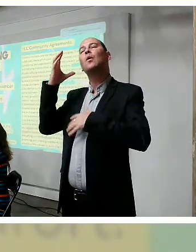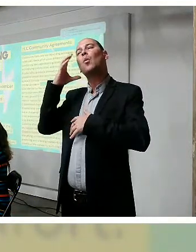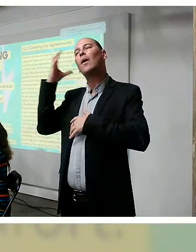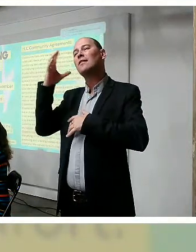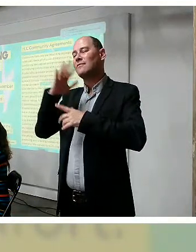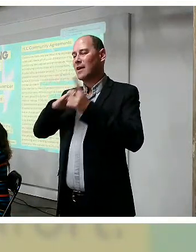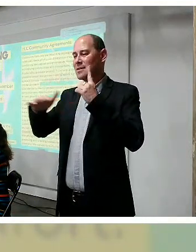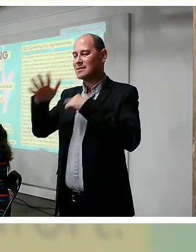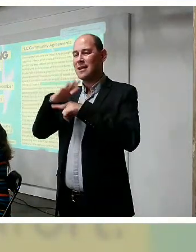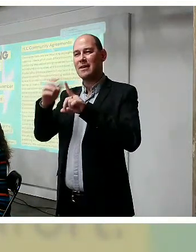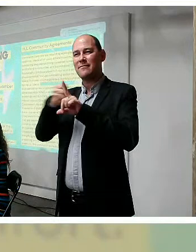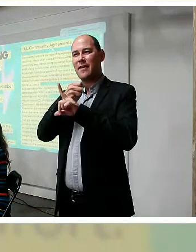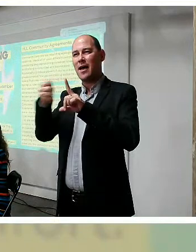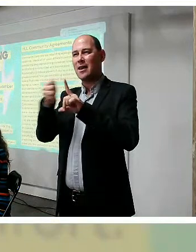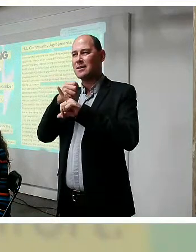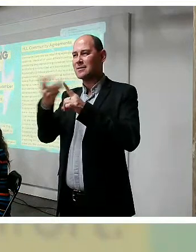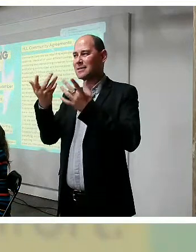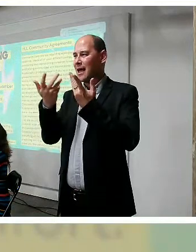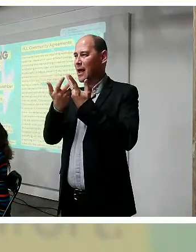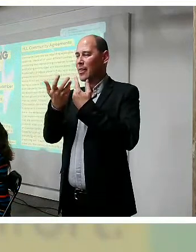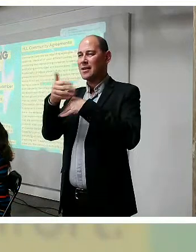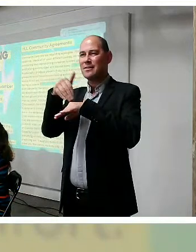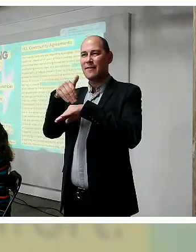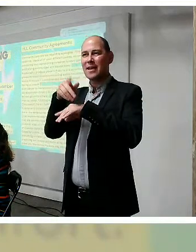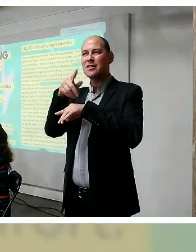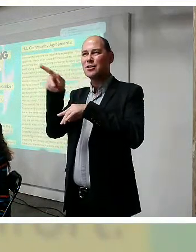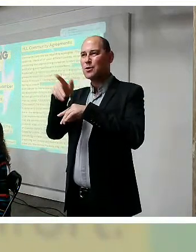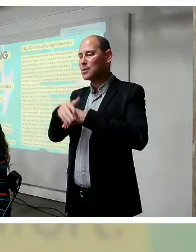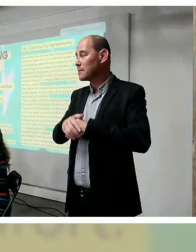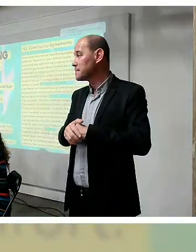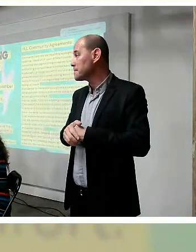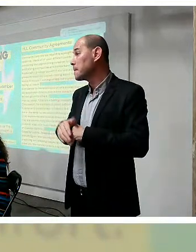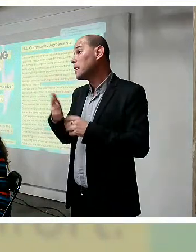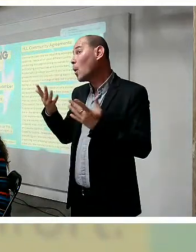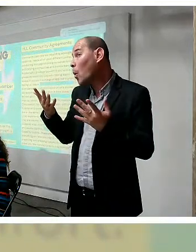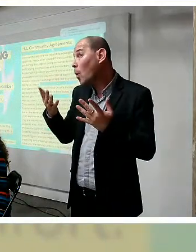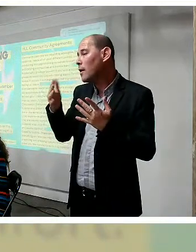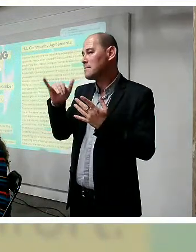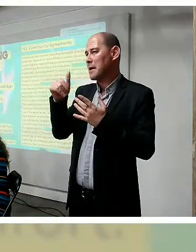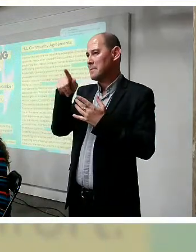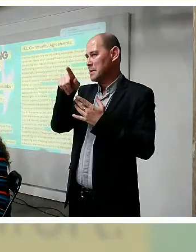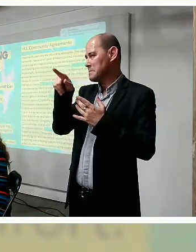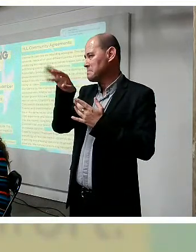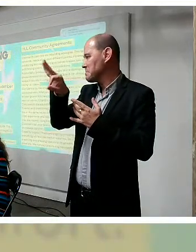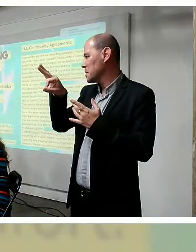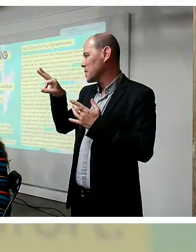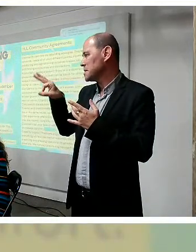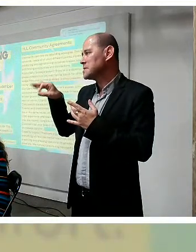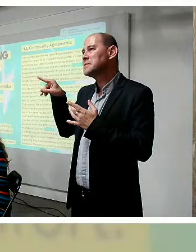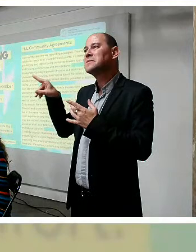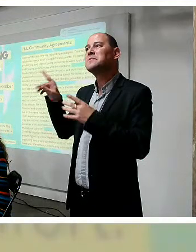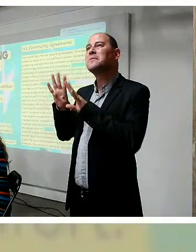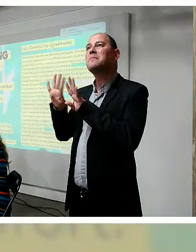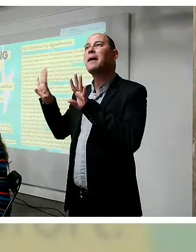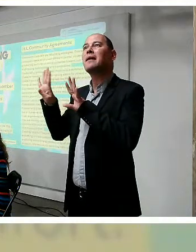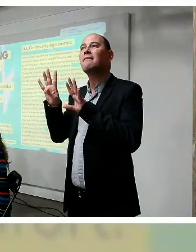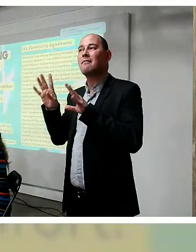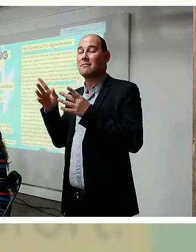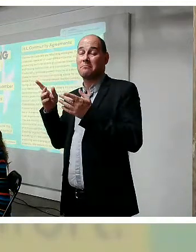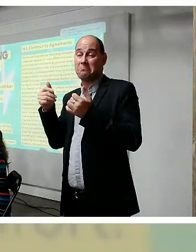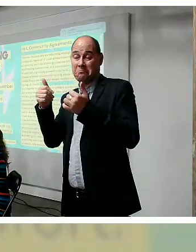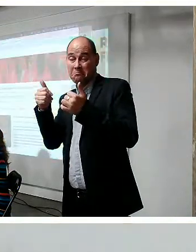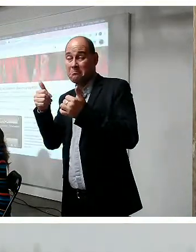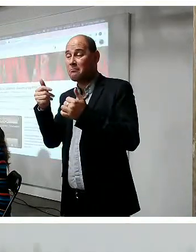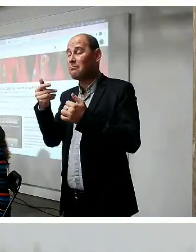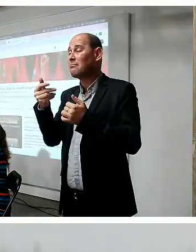to ask us a bit more about that, or perhaps you've got questions for our speakers, but we would love to hear from you